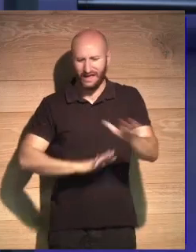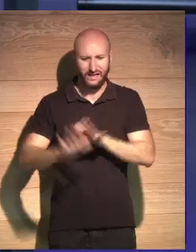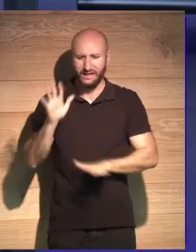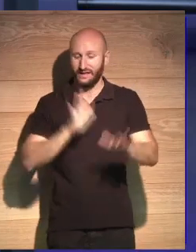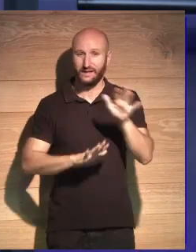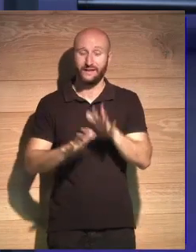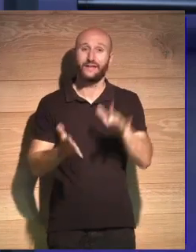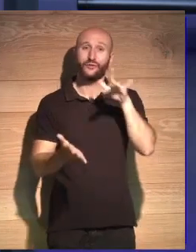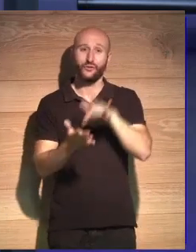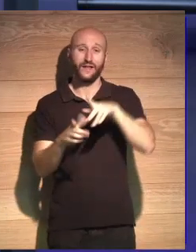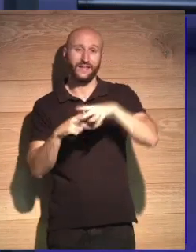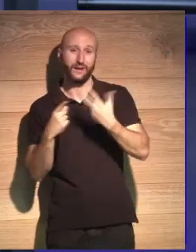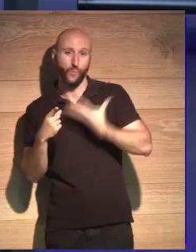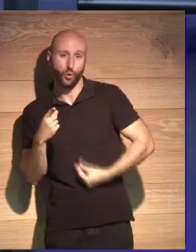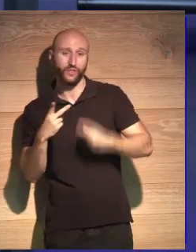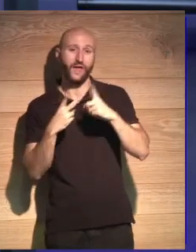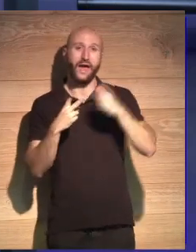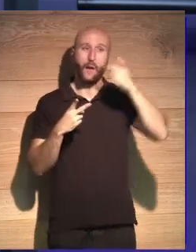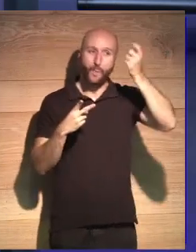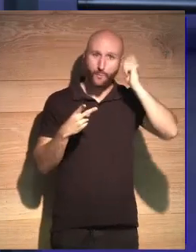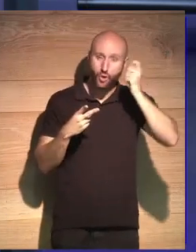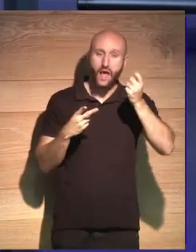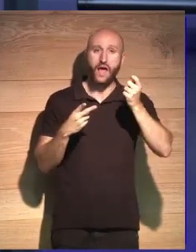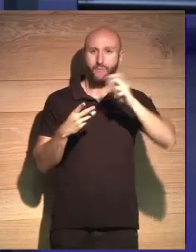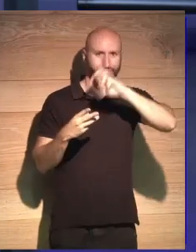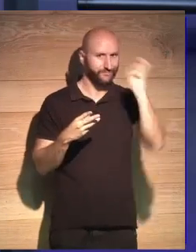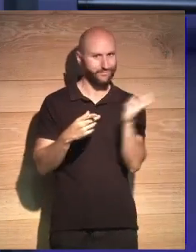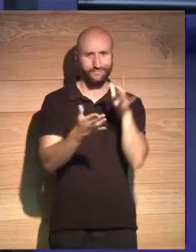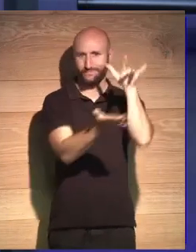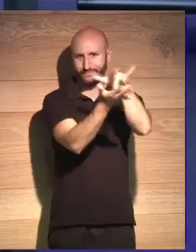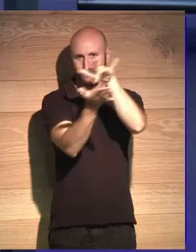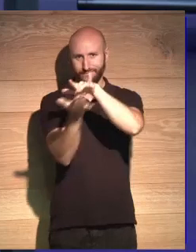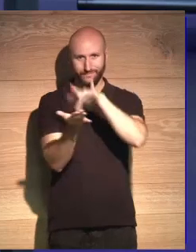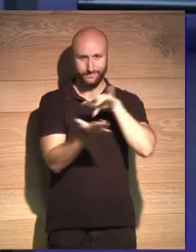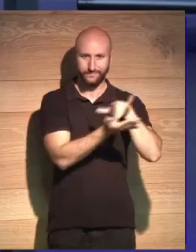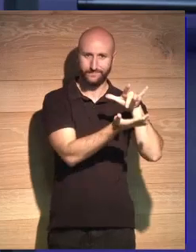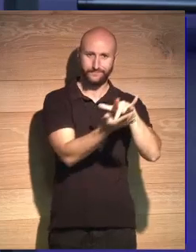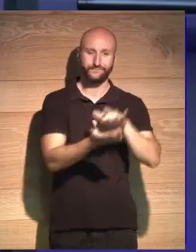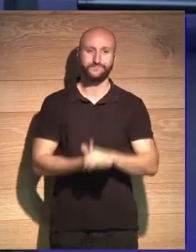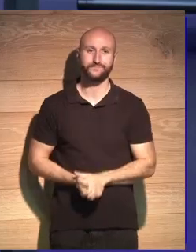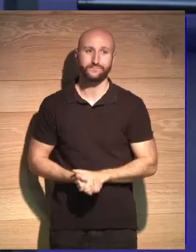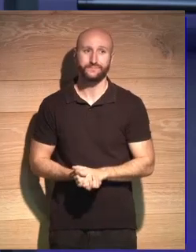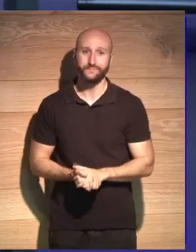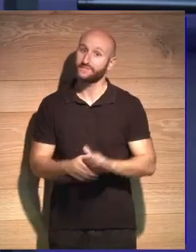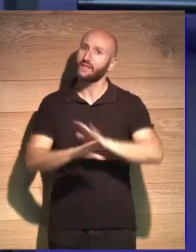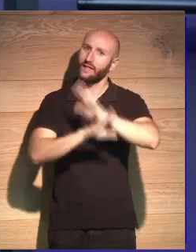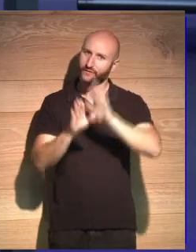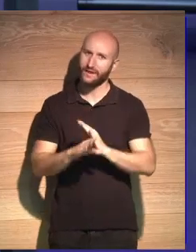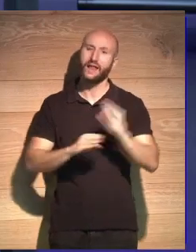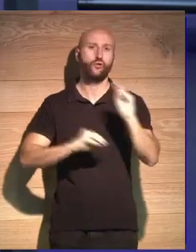email account, you receive an email from STEAM. So we run several workshops, and